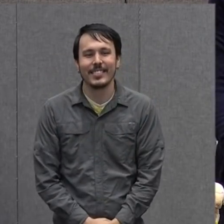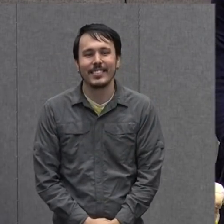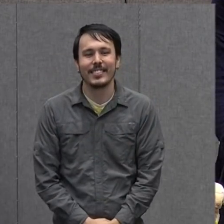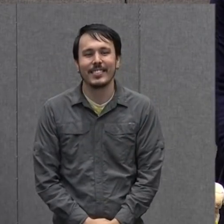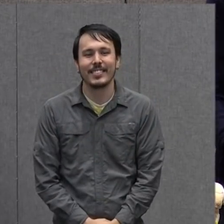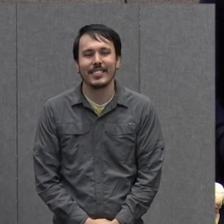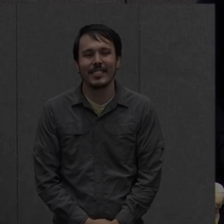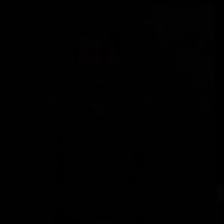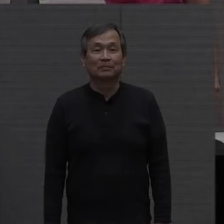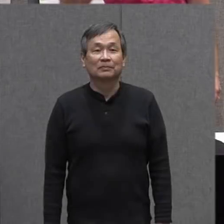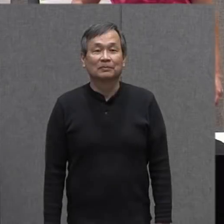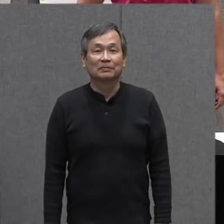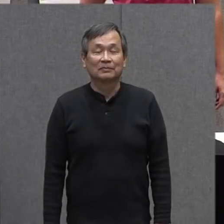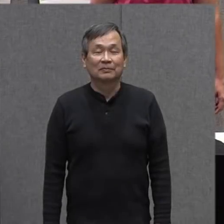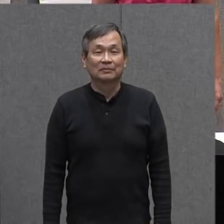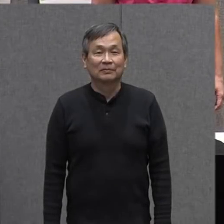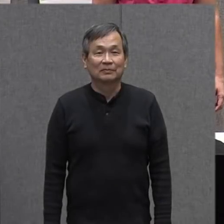squared.